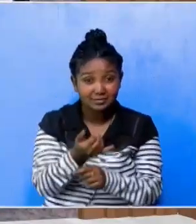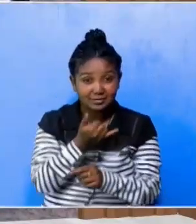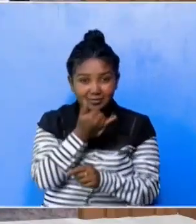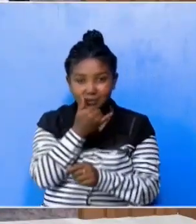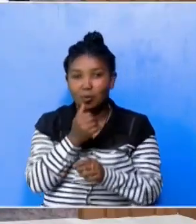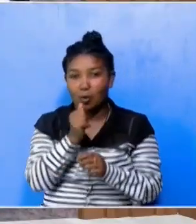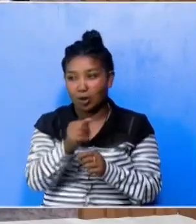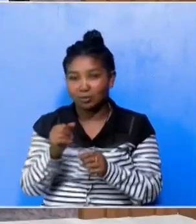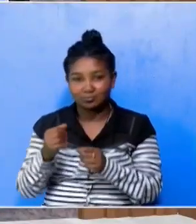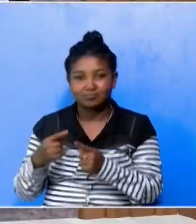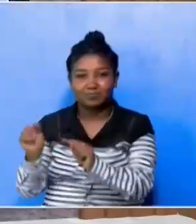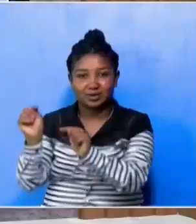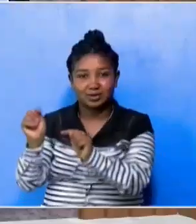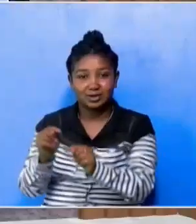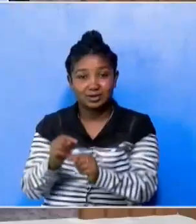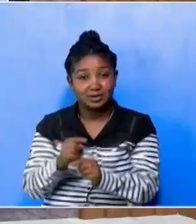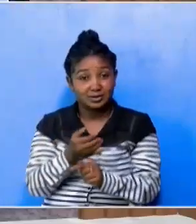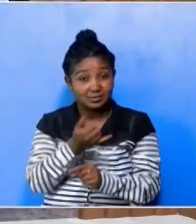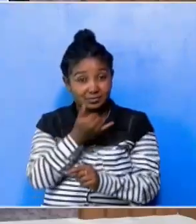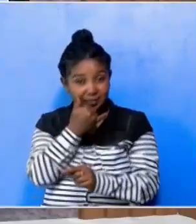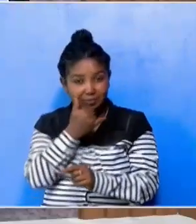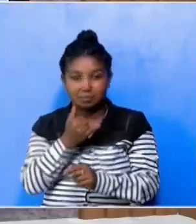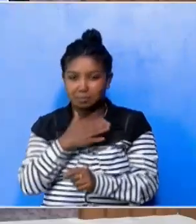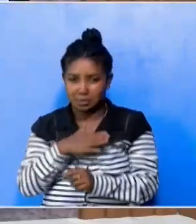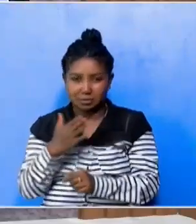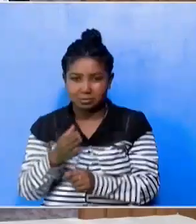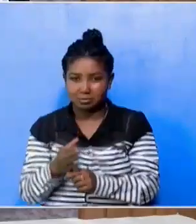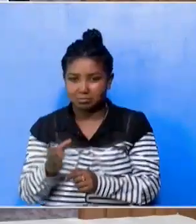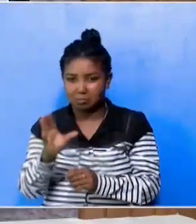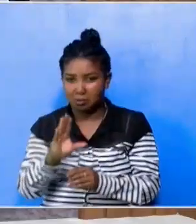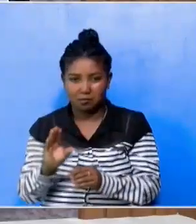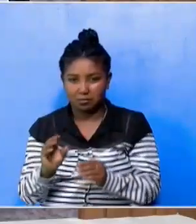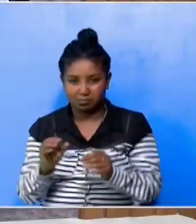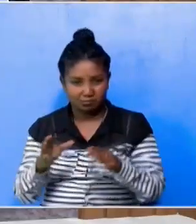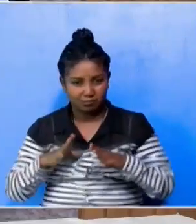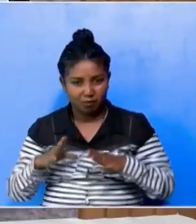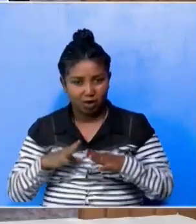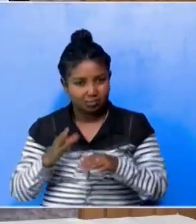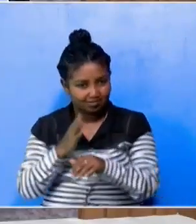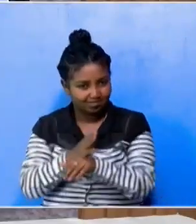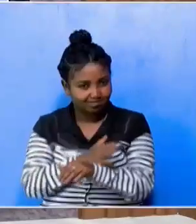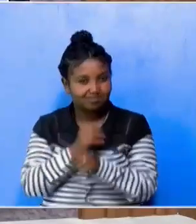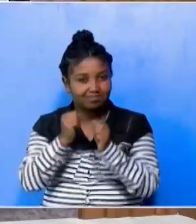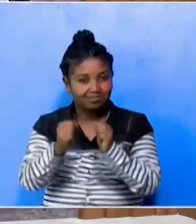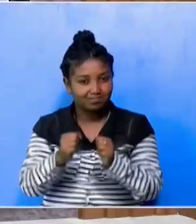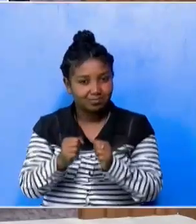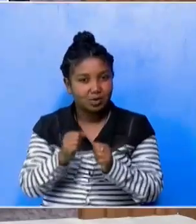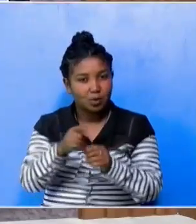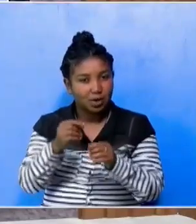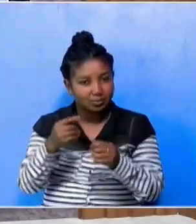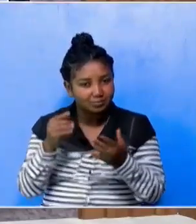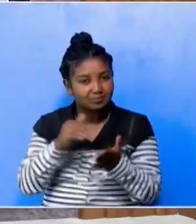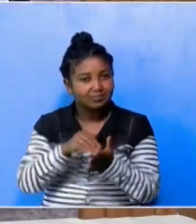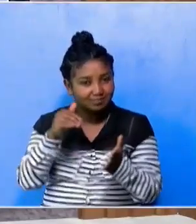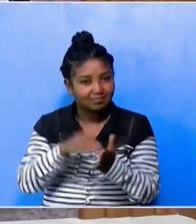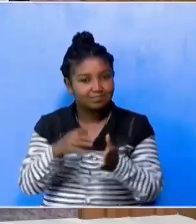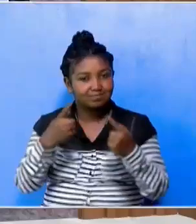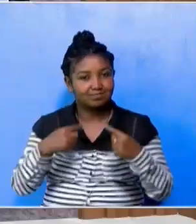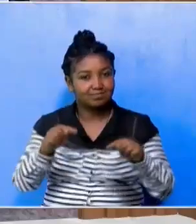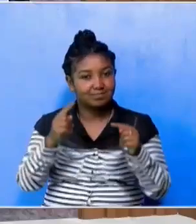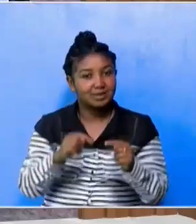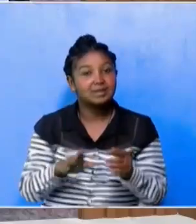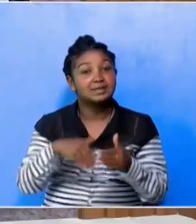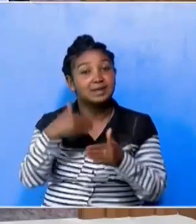welcome. If not, please never give up. Because you can do it again and again.